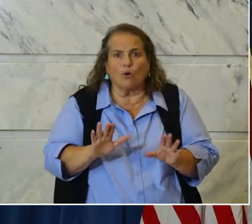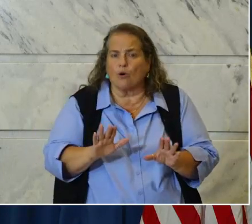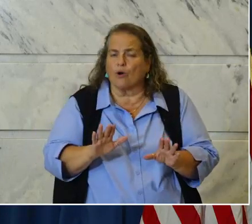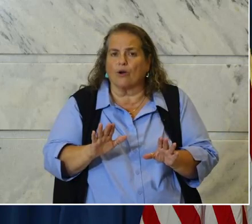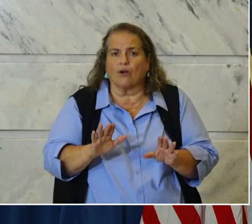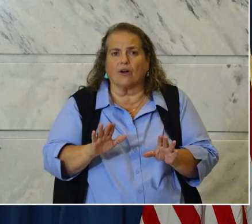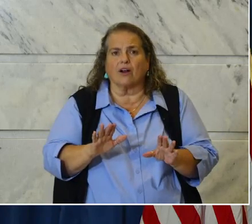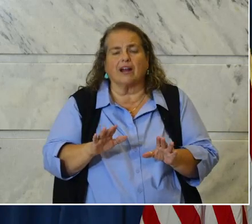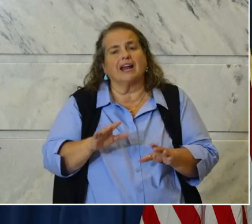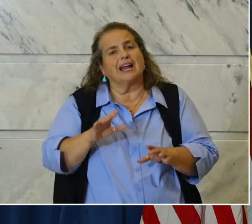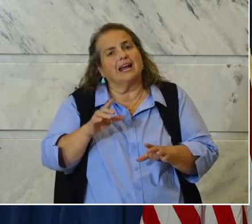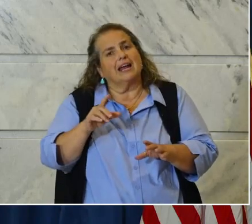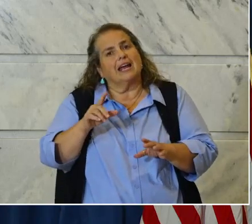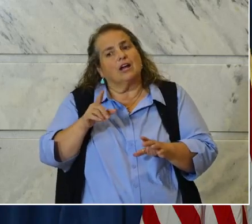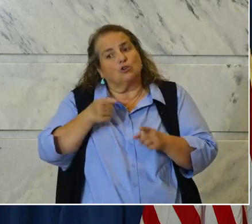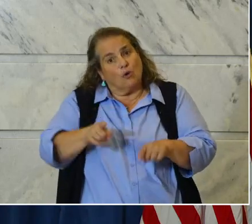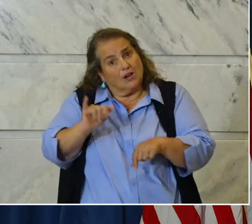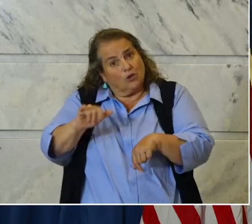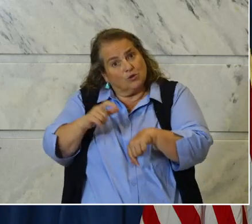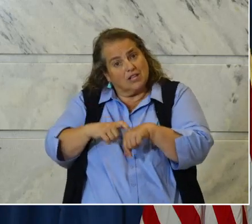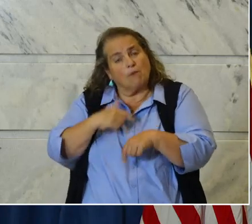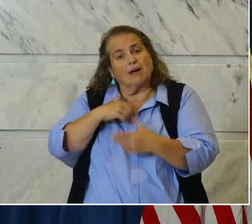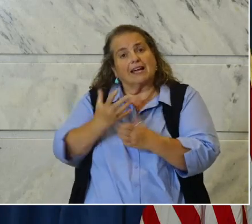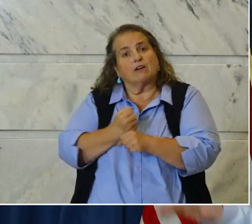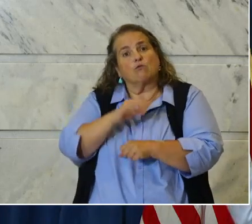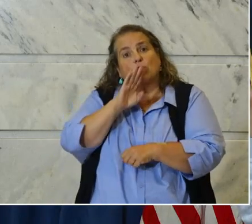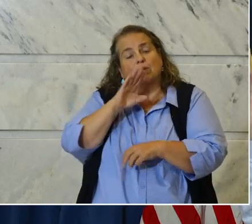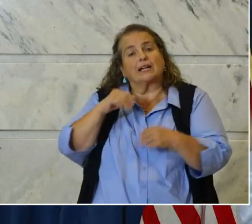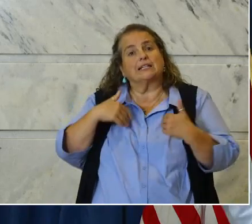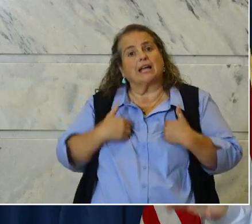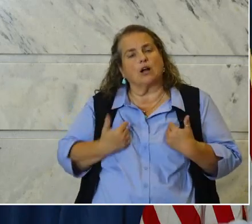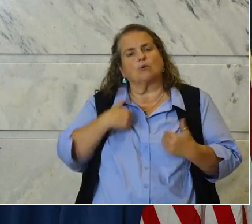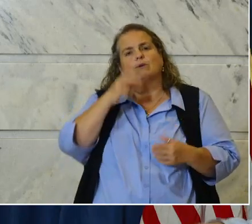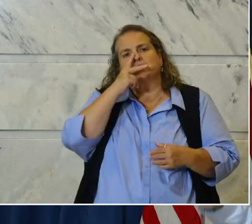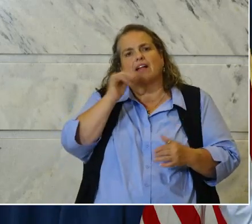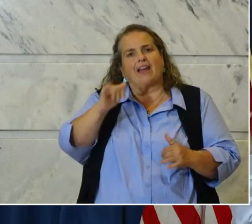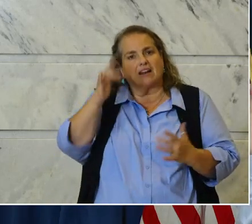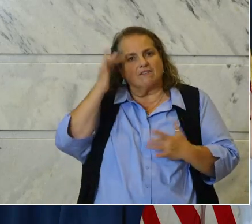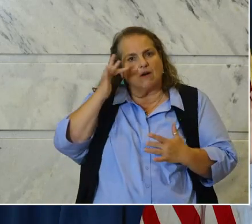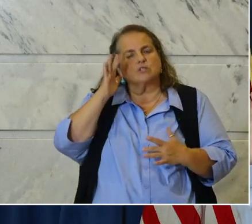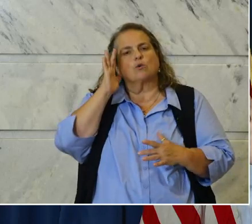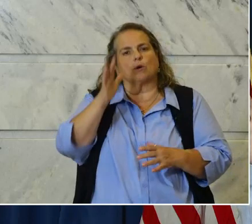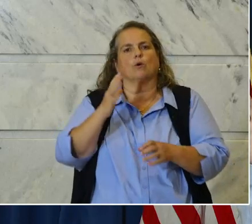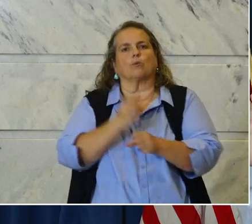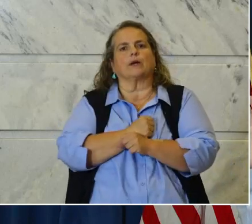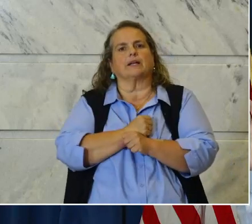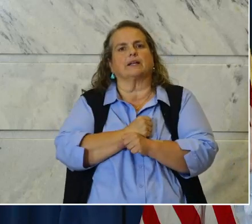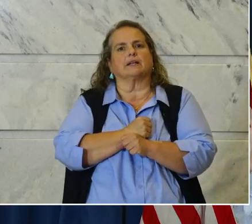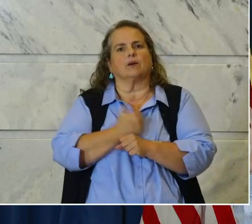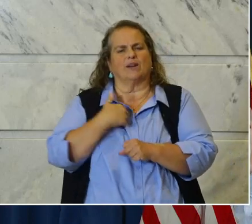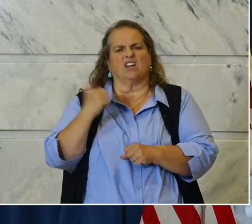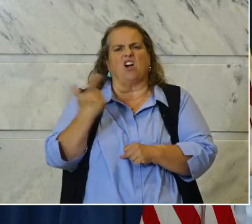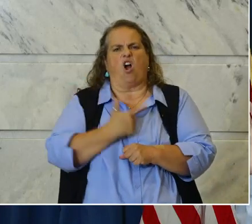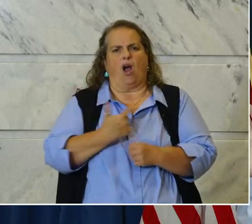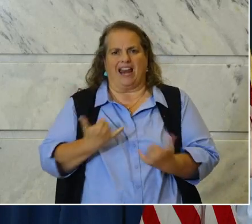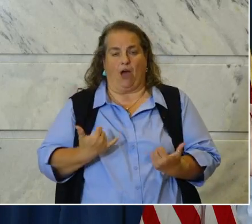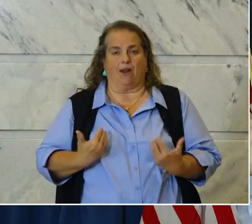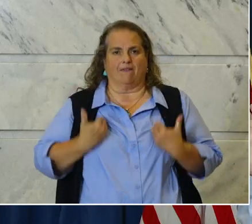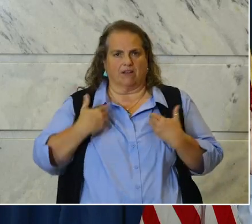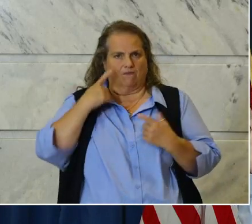that we do that we get frustrated and we get tired, that we see this virus taken off. We're all living for each other right